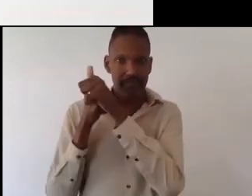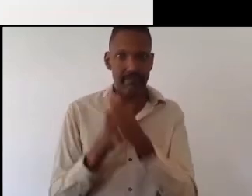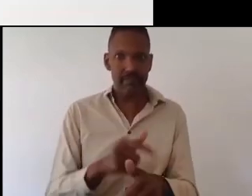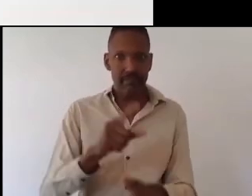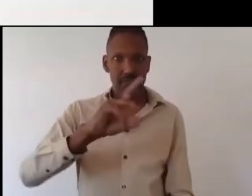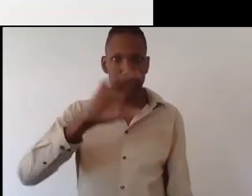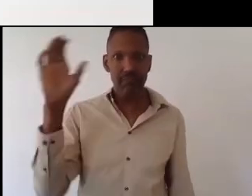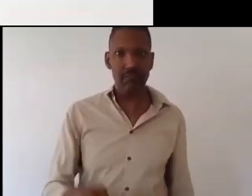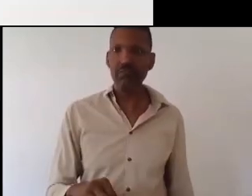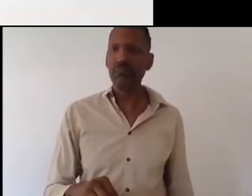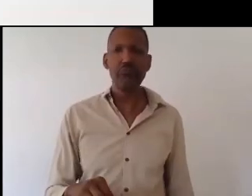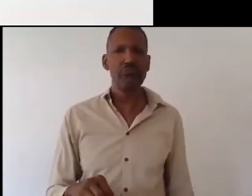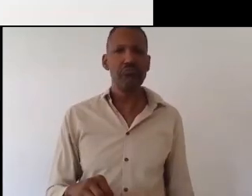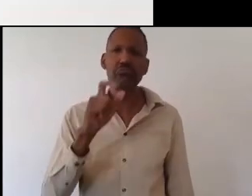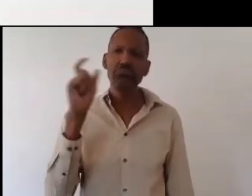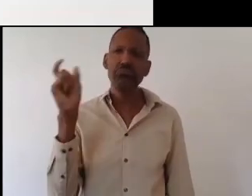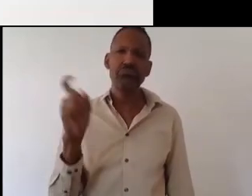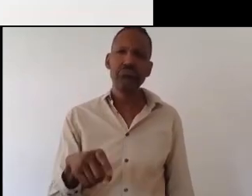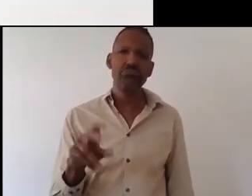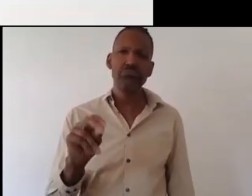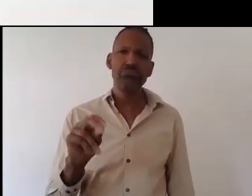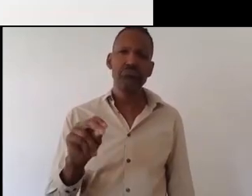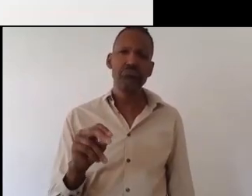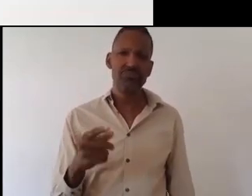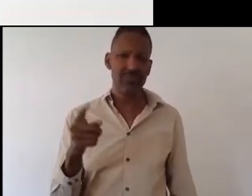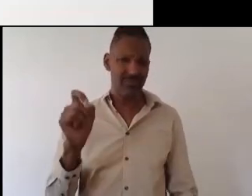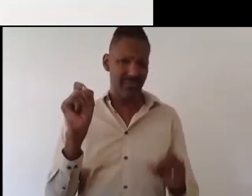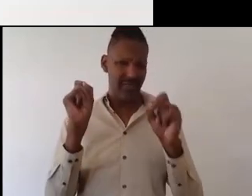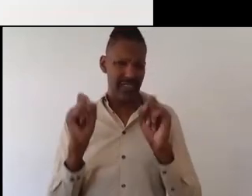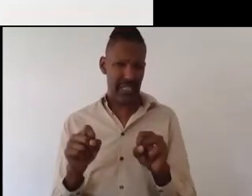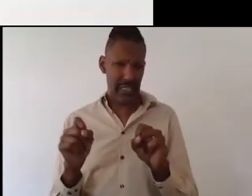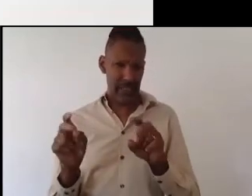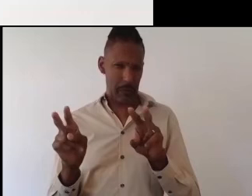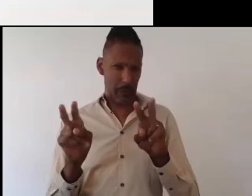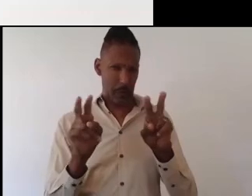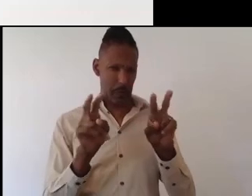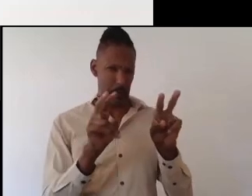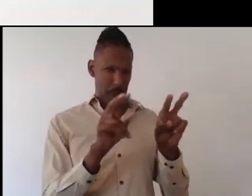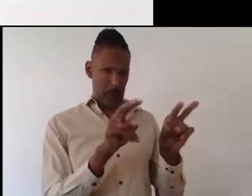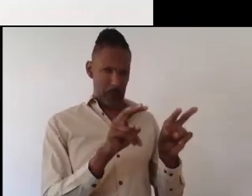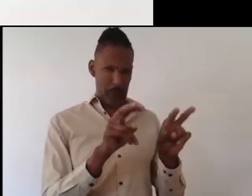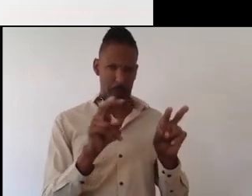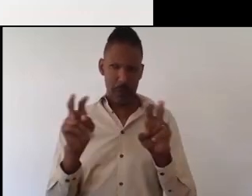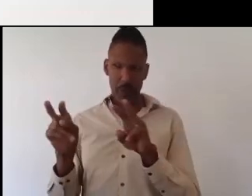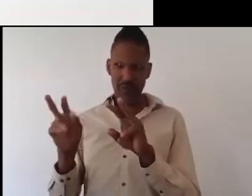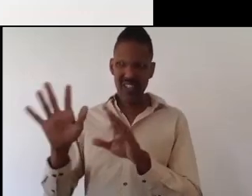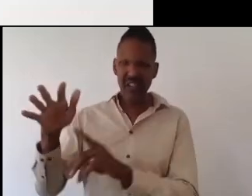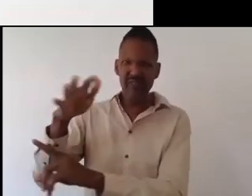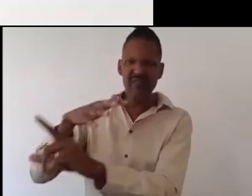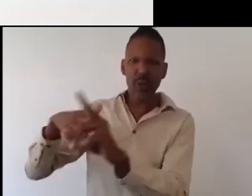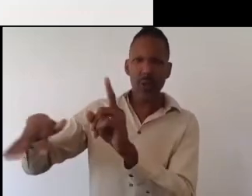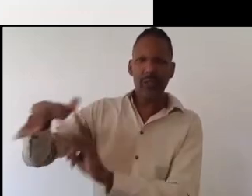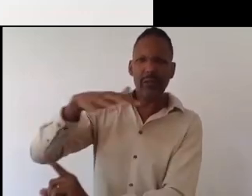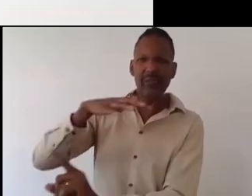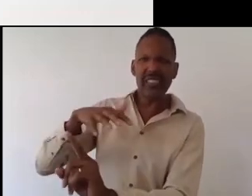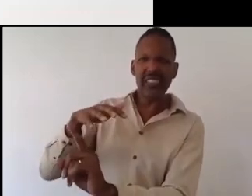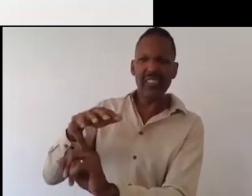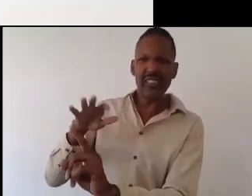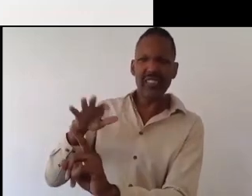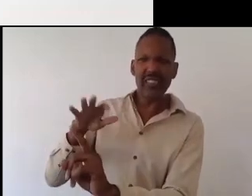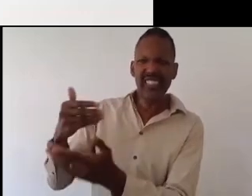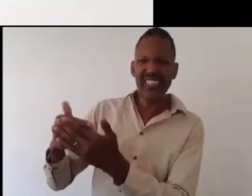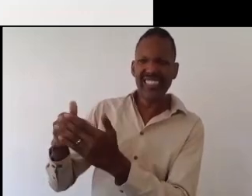instead what you can do is take advantage of what's occurring naturally in young